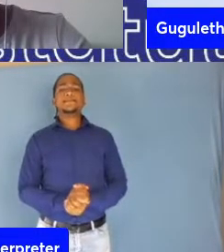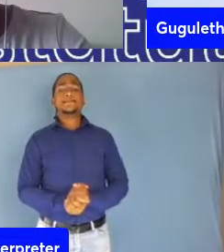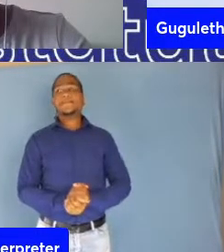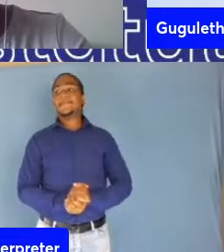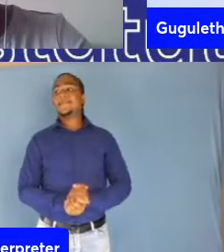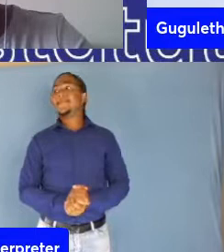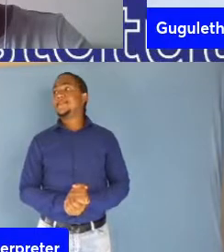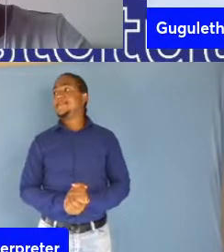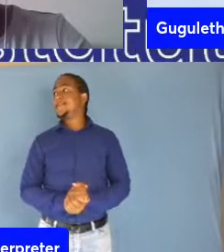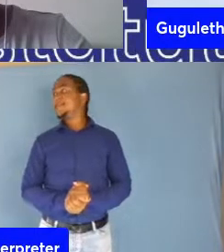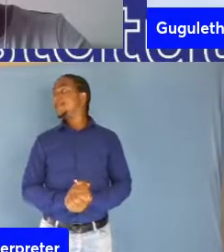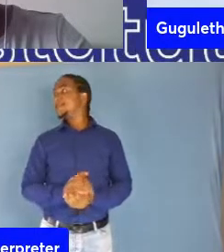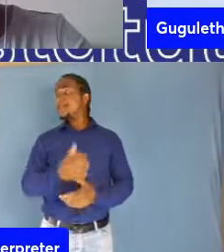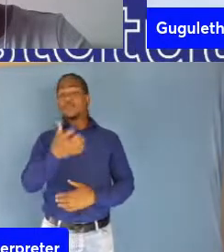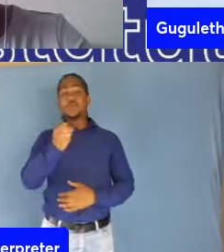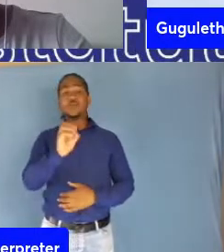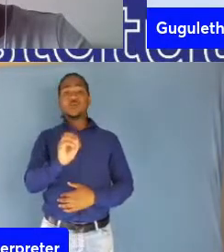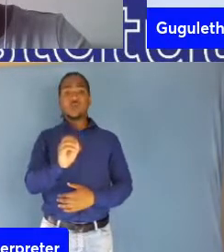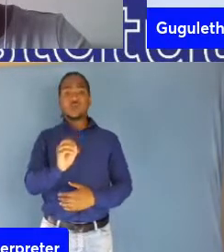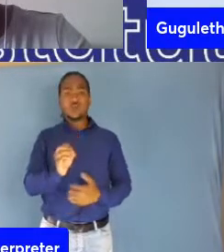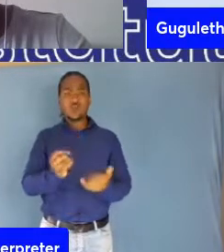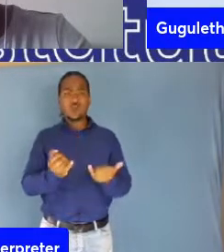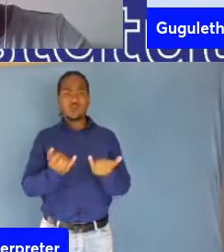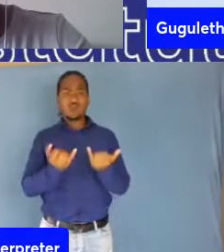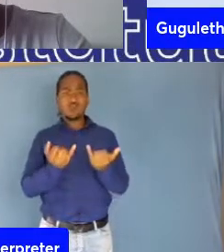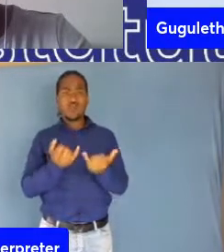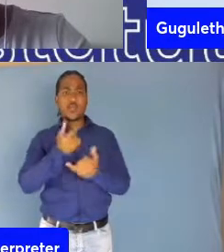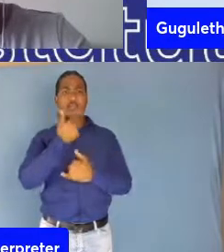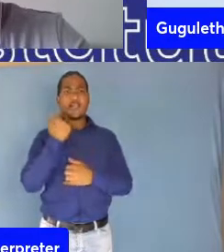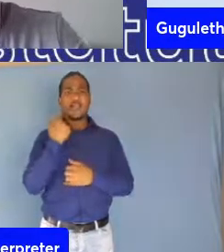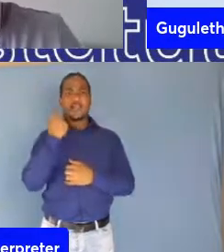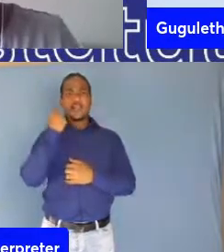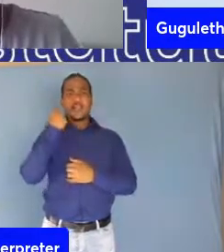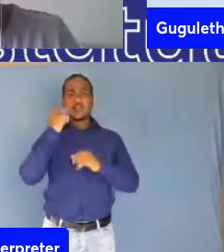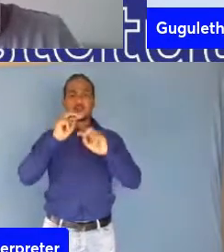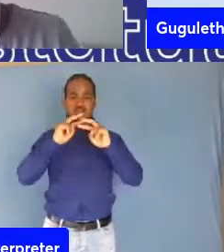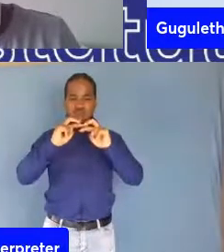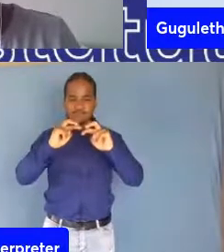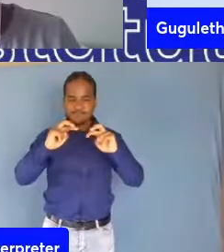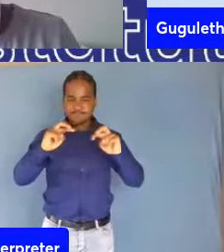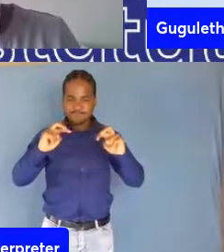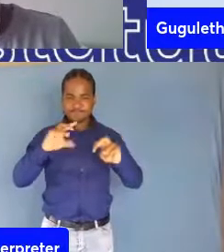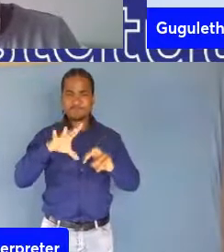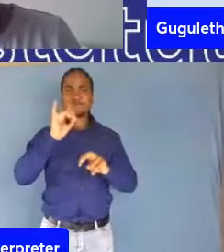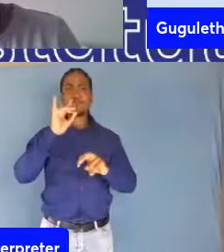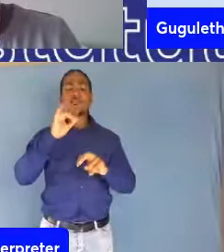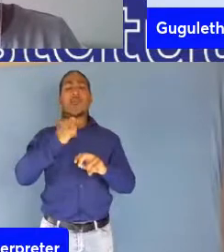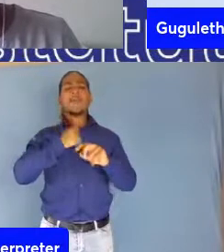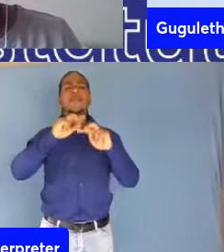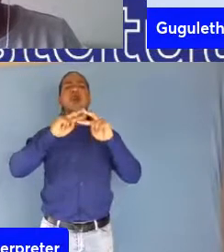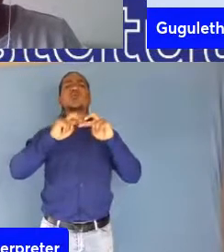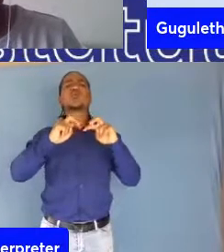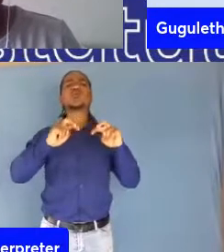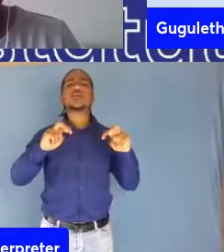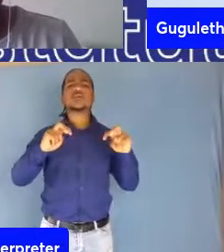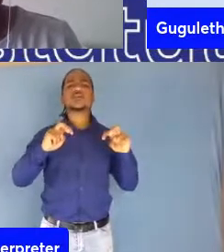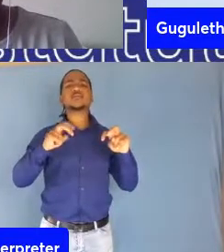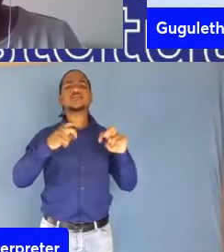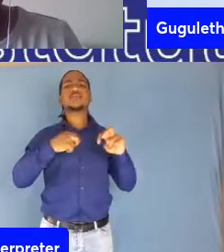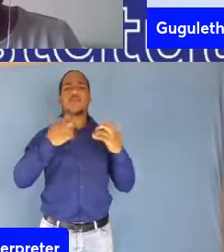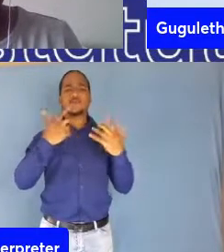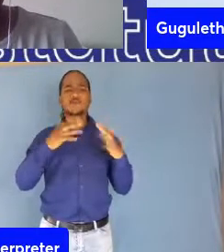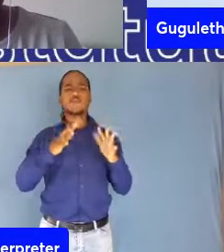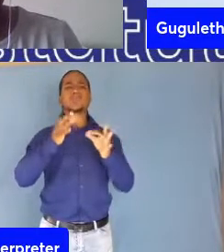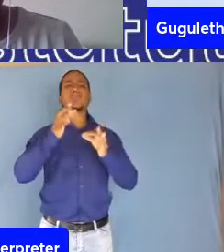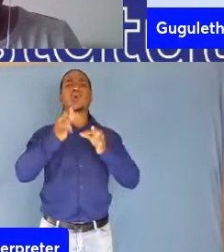So I recently did research, and I speak largely in my research about how oftentimes